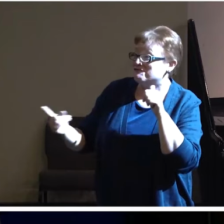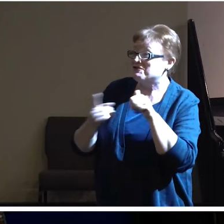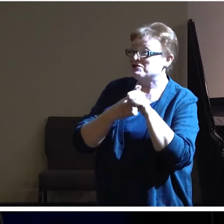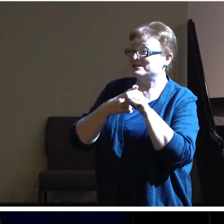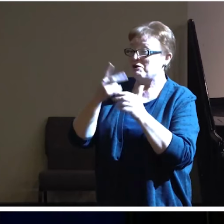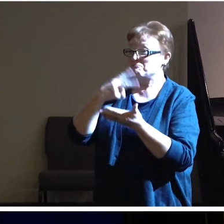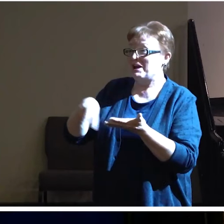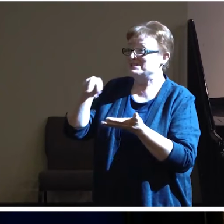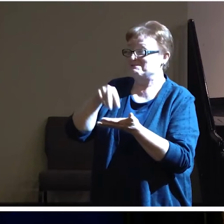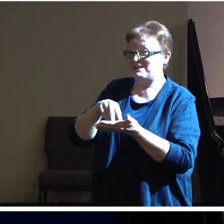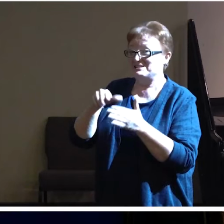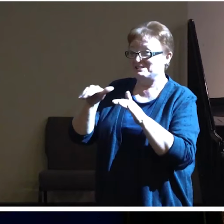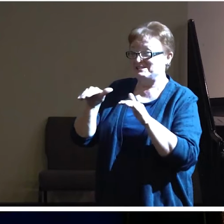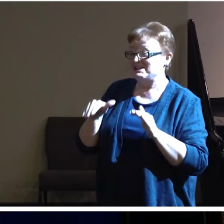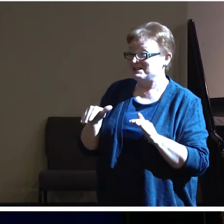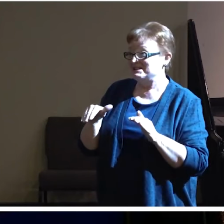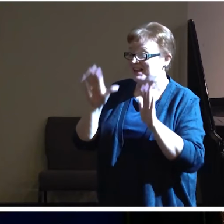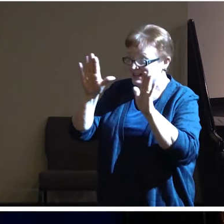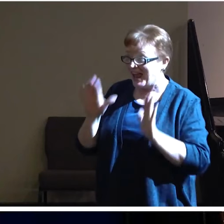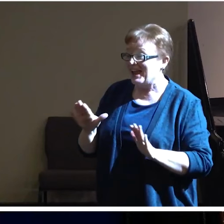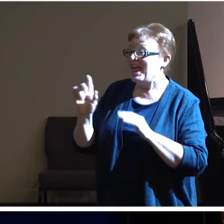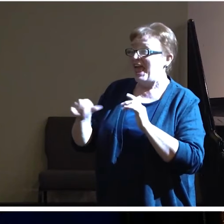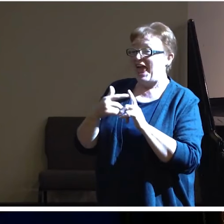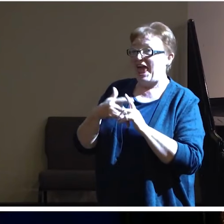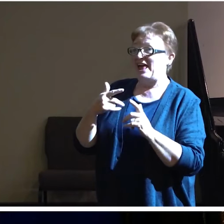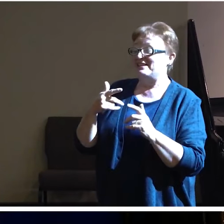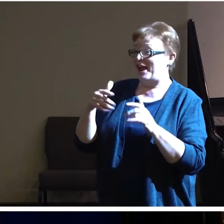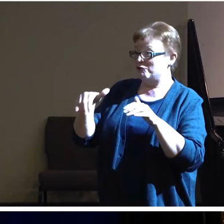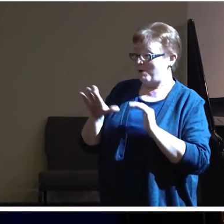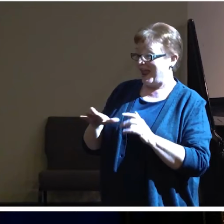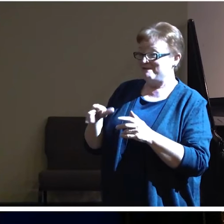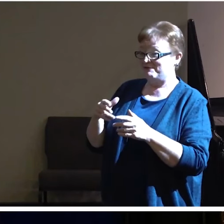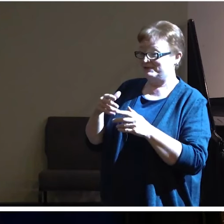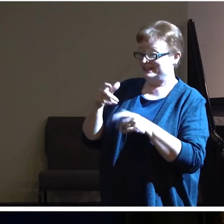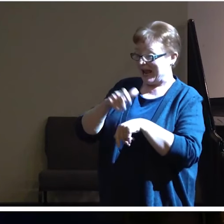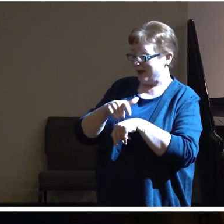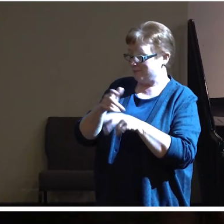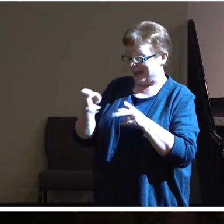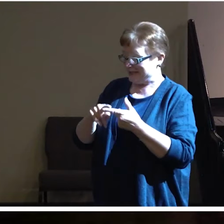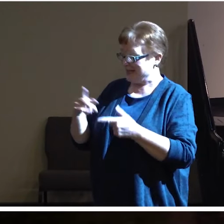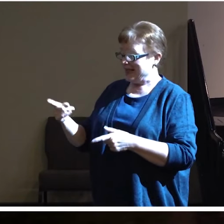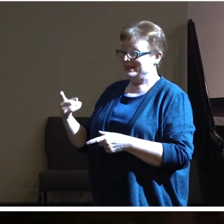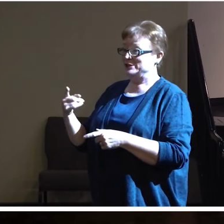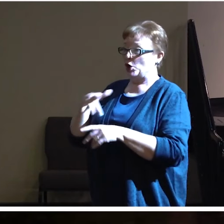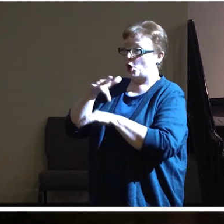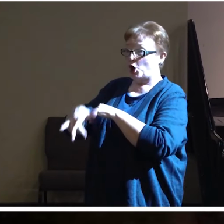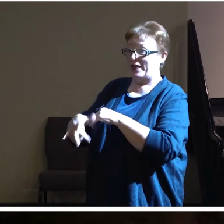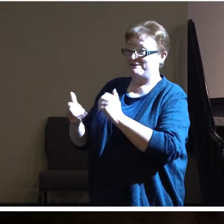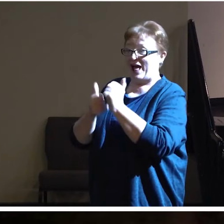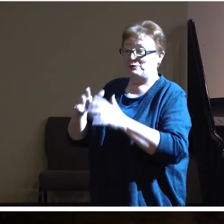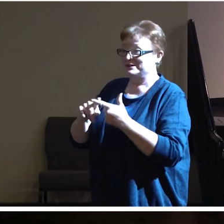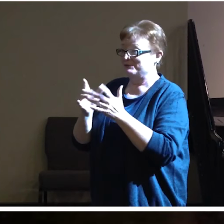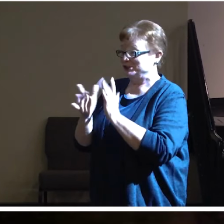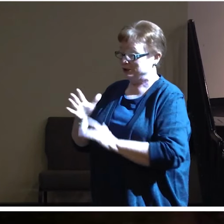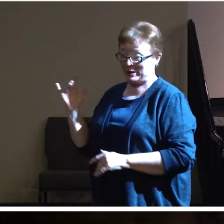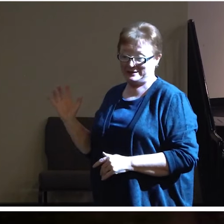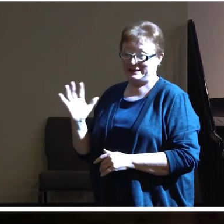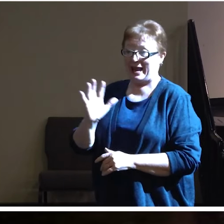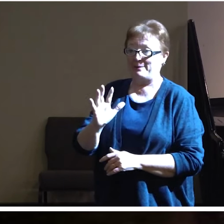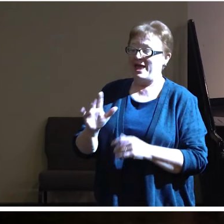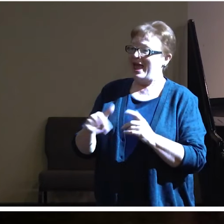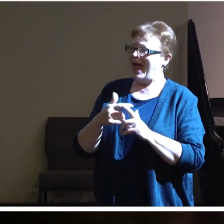Sunday and this graveside visitation from these early followers of Jesus Christ. I mentioned